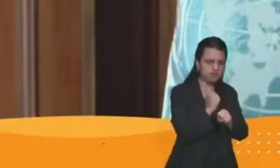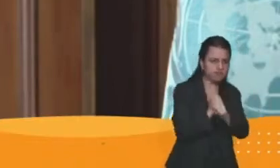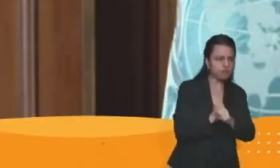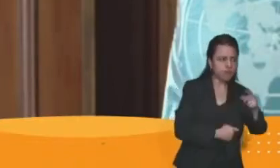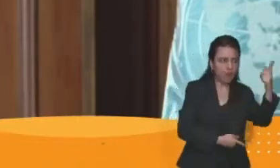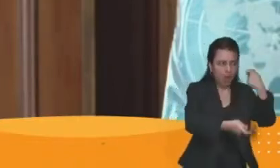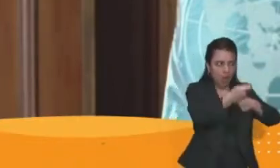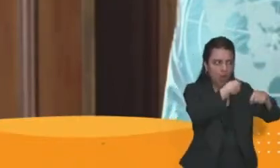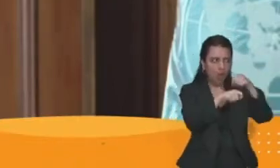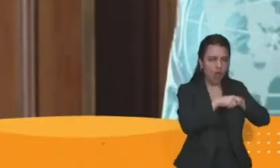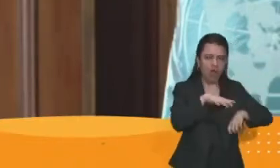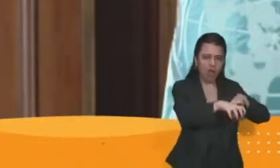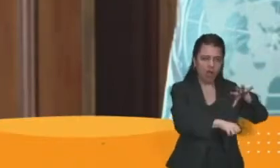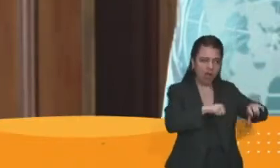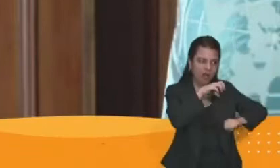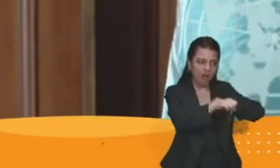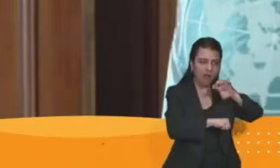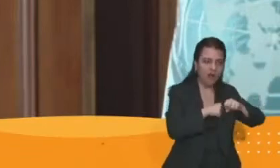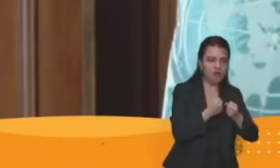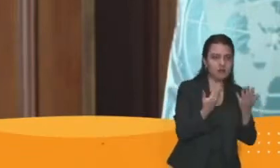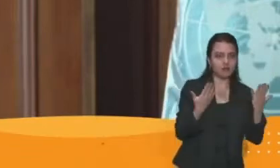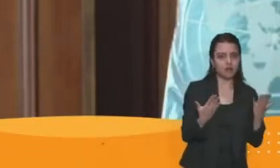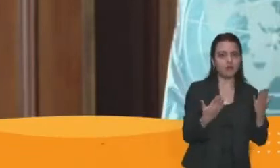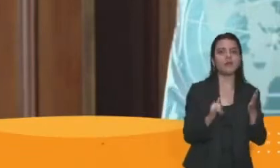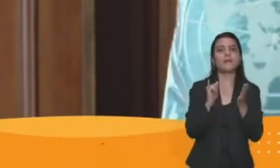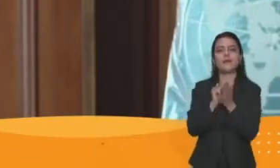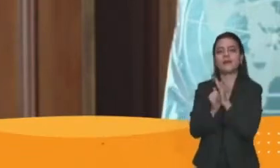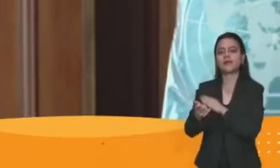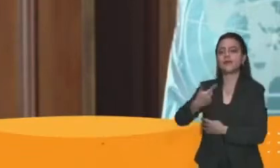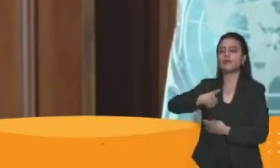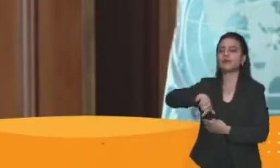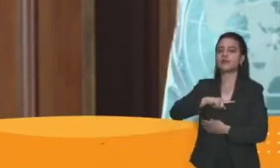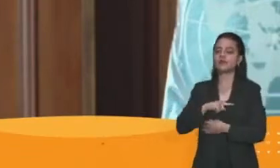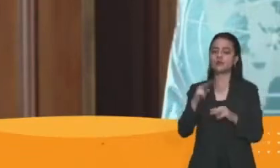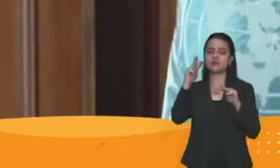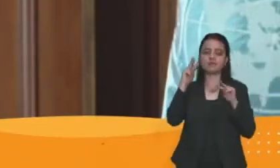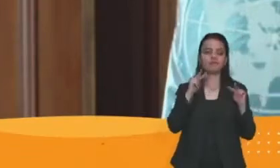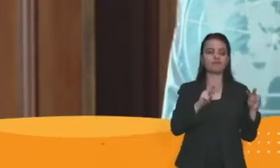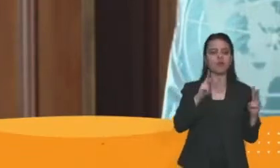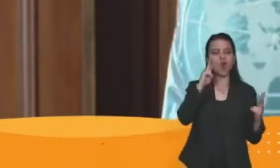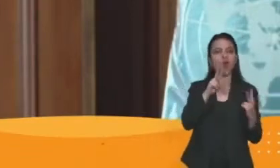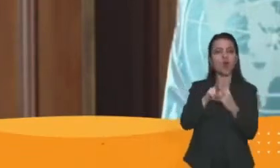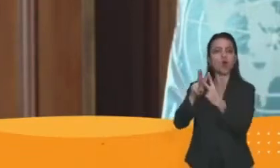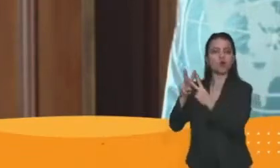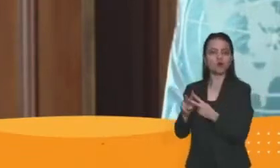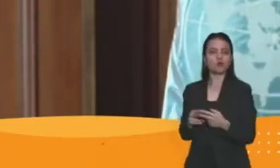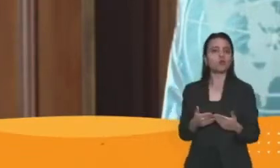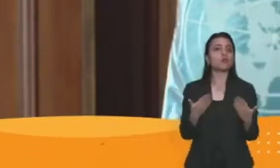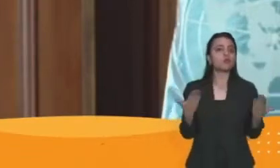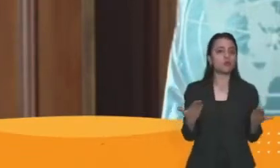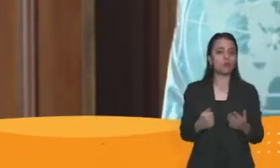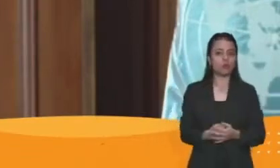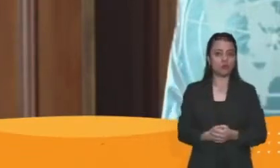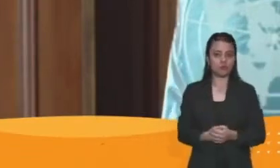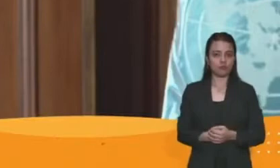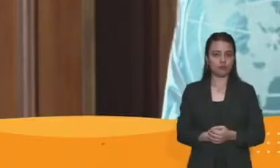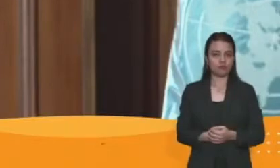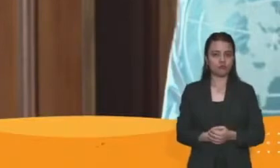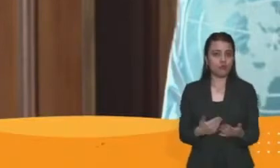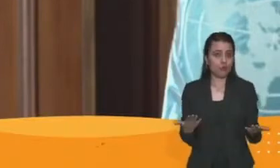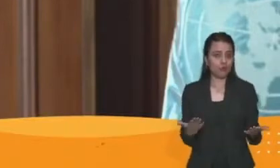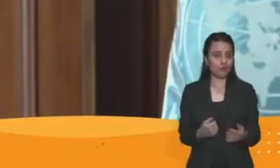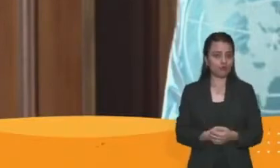the territories. For these reasons, it is necessary to explore new activities and